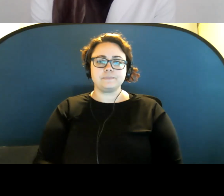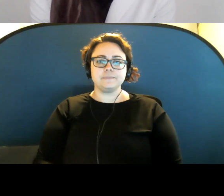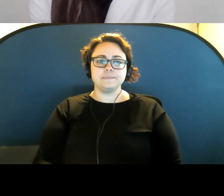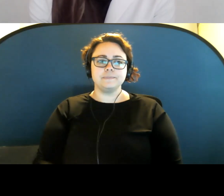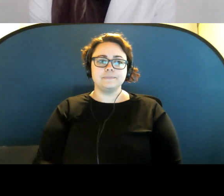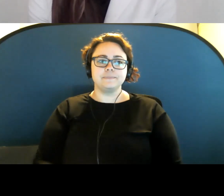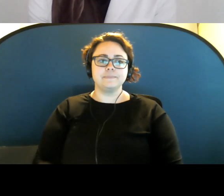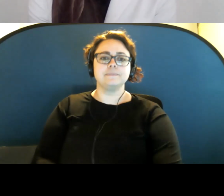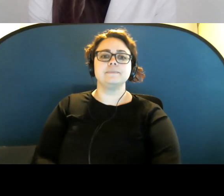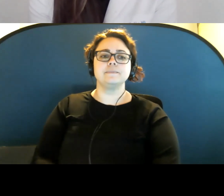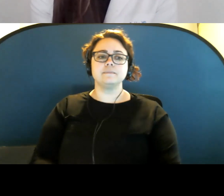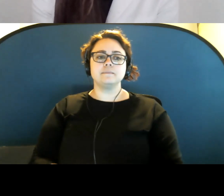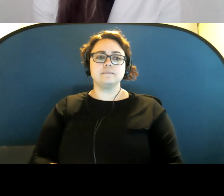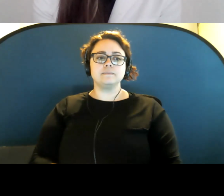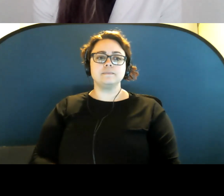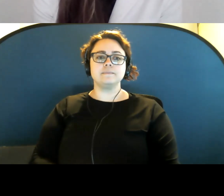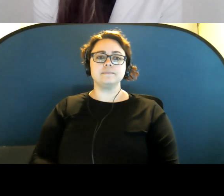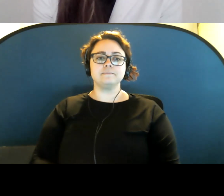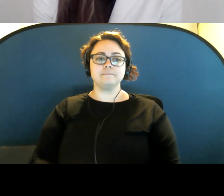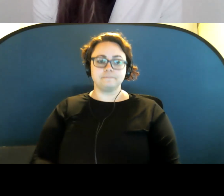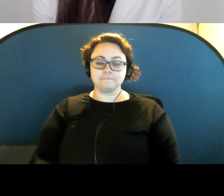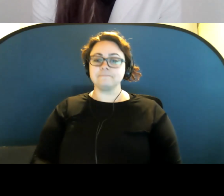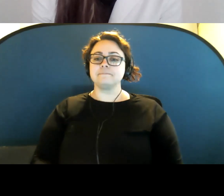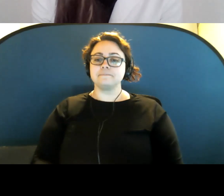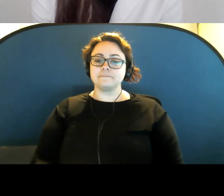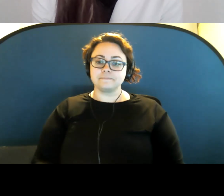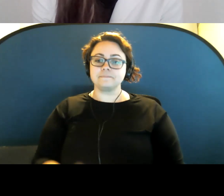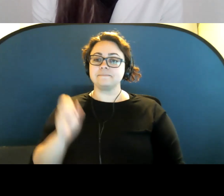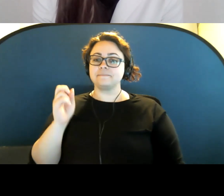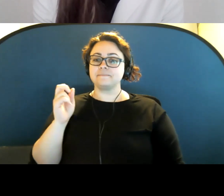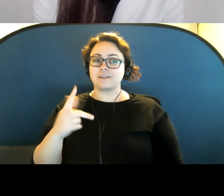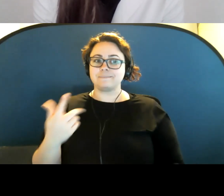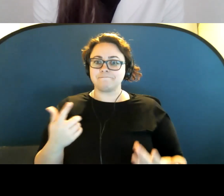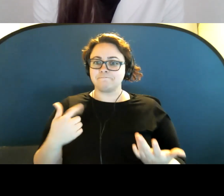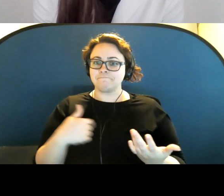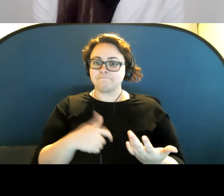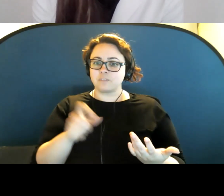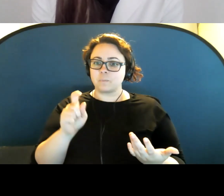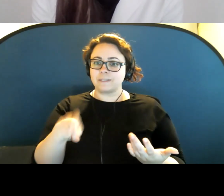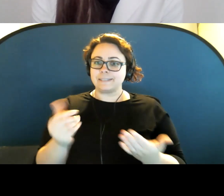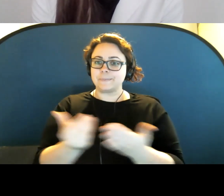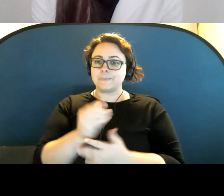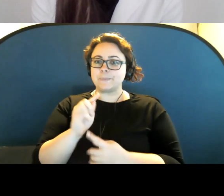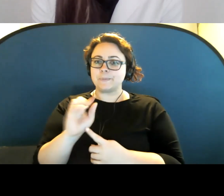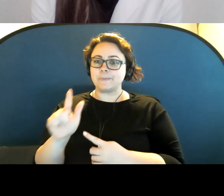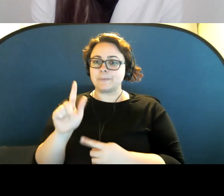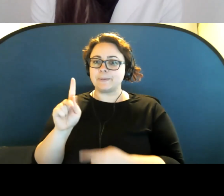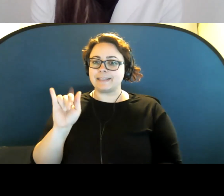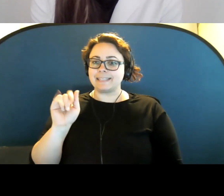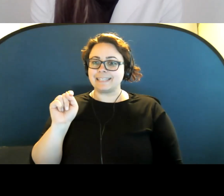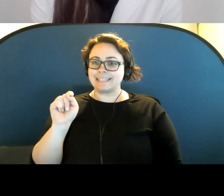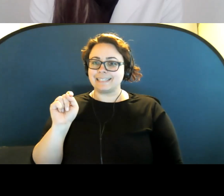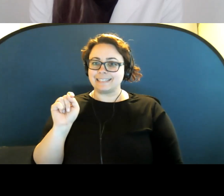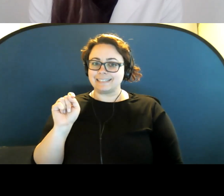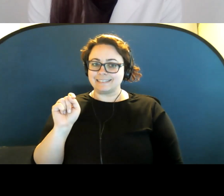Go ahead. Okay, so we need an updated toolkit, and I think we have some ideas on what